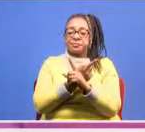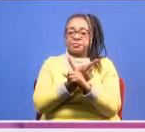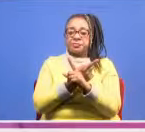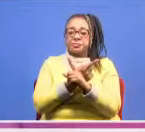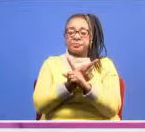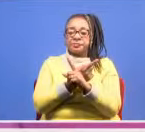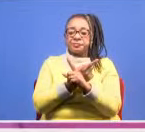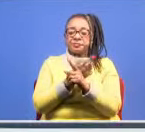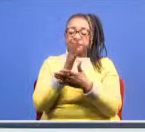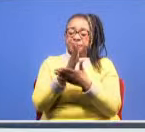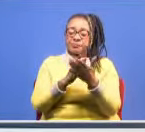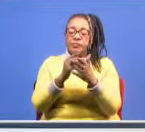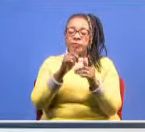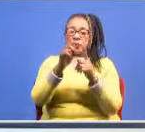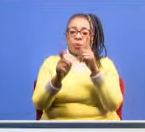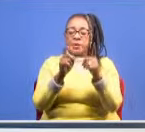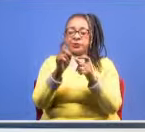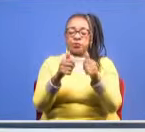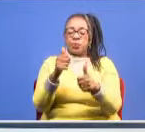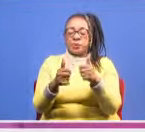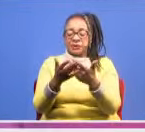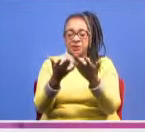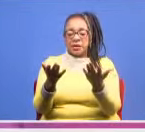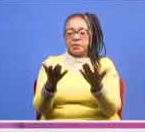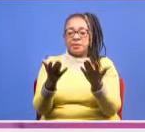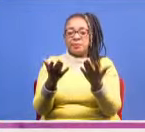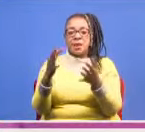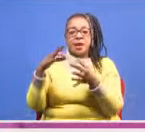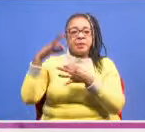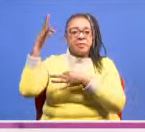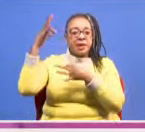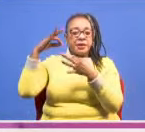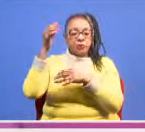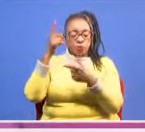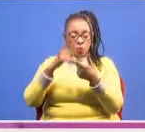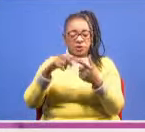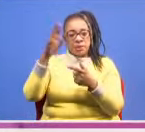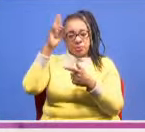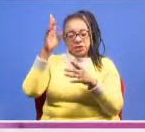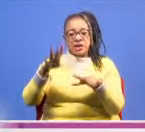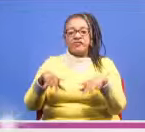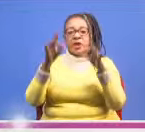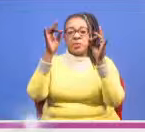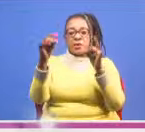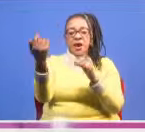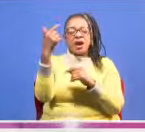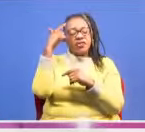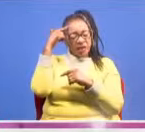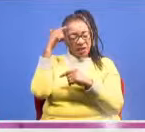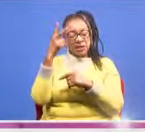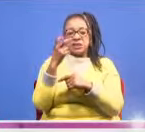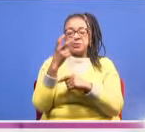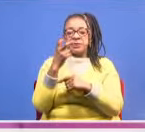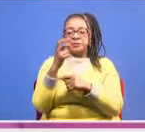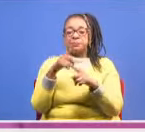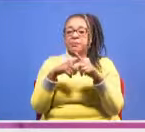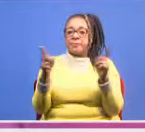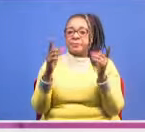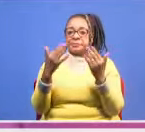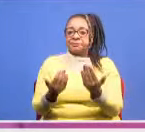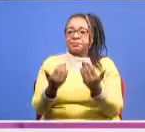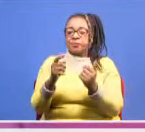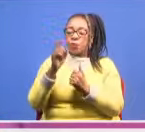some of the questions that are rising to the surface? Depending on the police are found, where I sit, I think he might be suspect. But now we need to